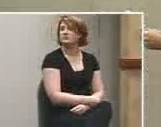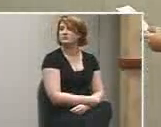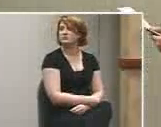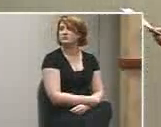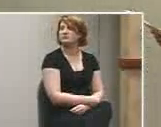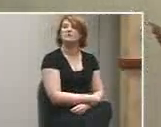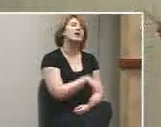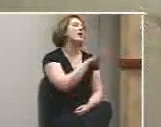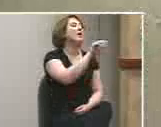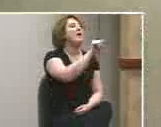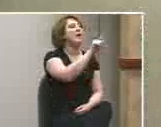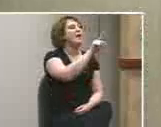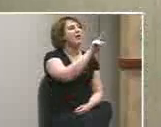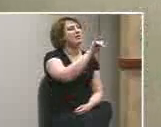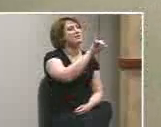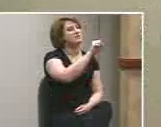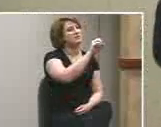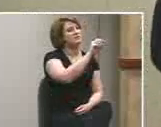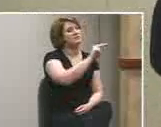Allison.